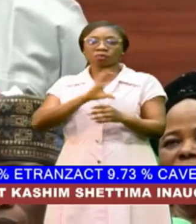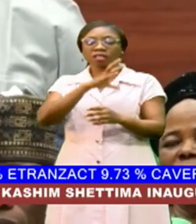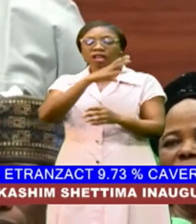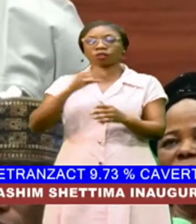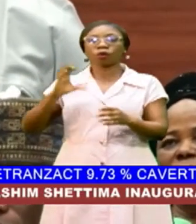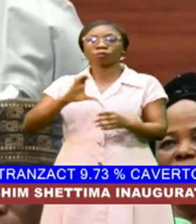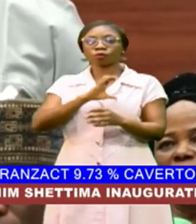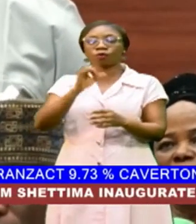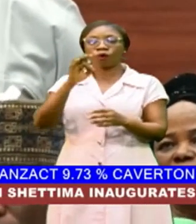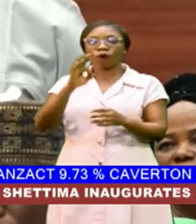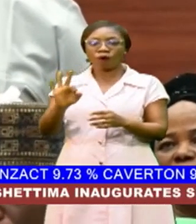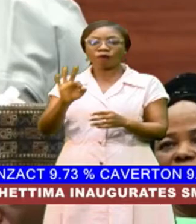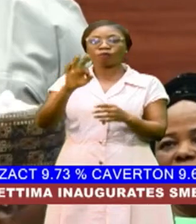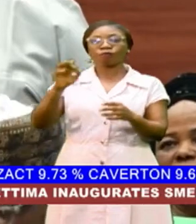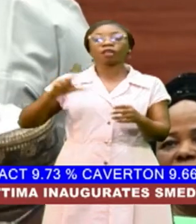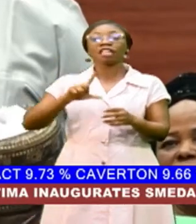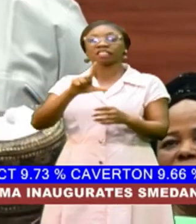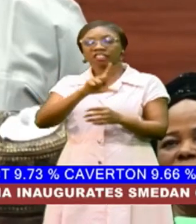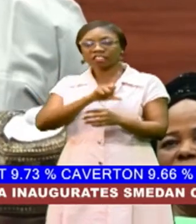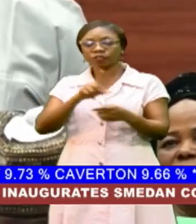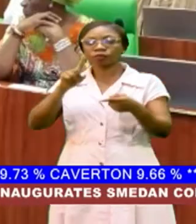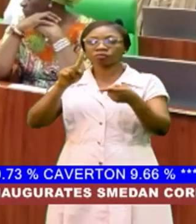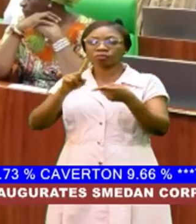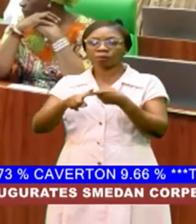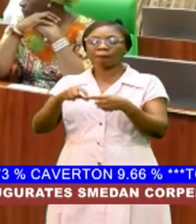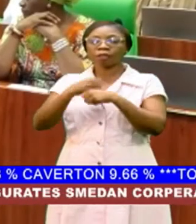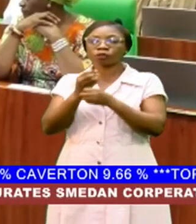Legislative Compliance to ensure compliance.